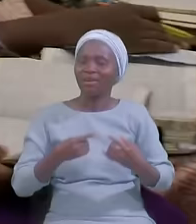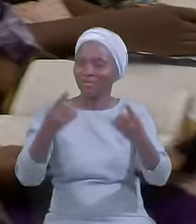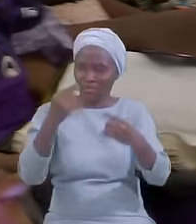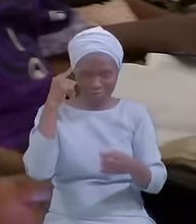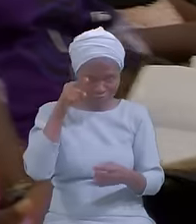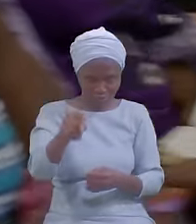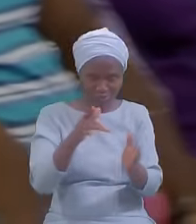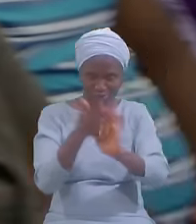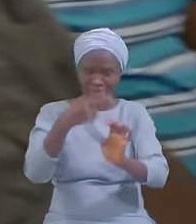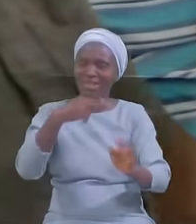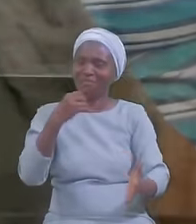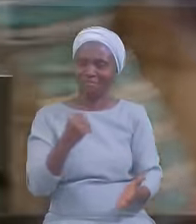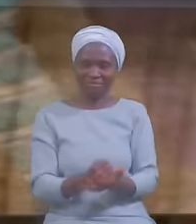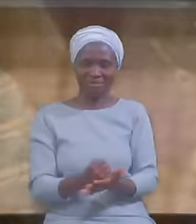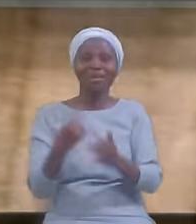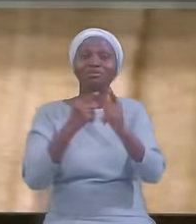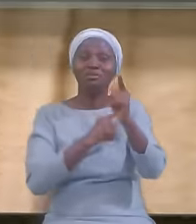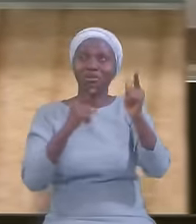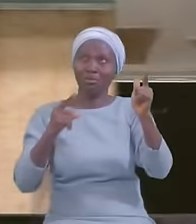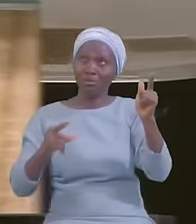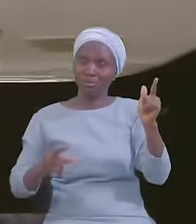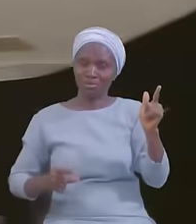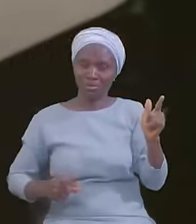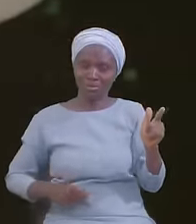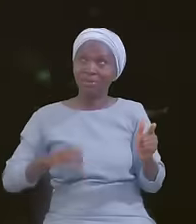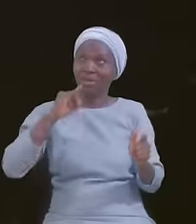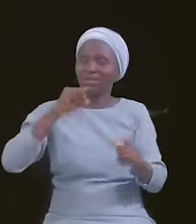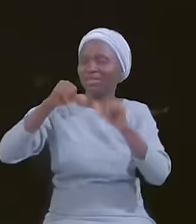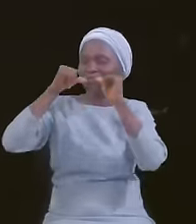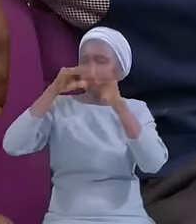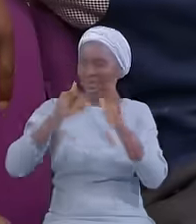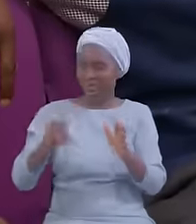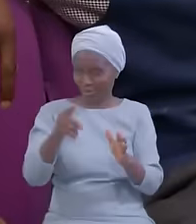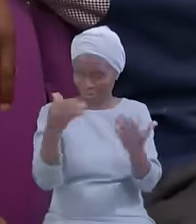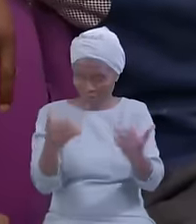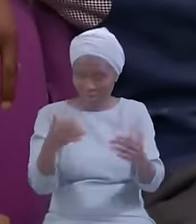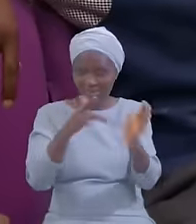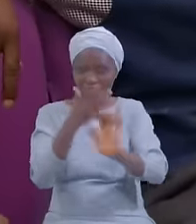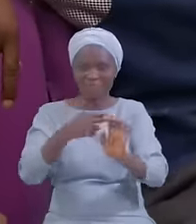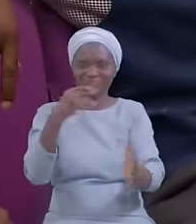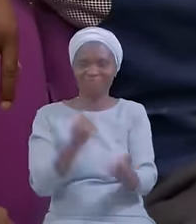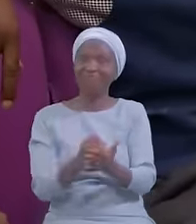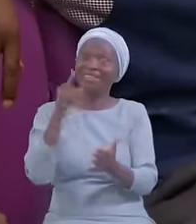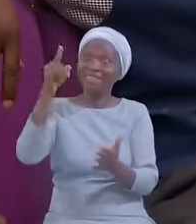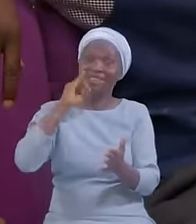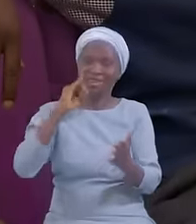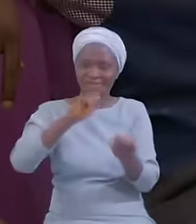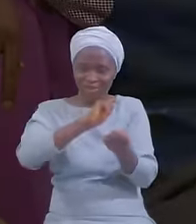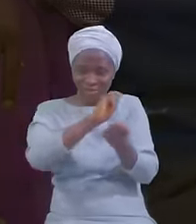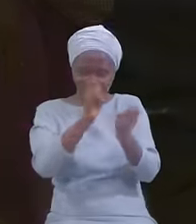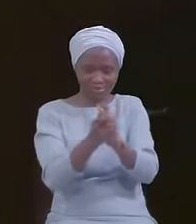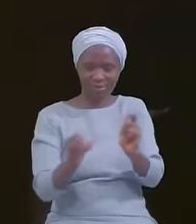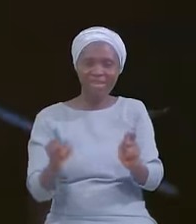you. The Lord is blessing you right now. He's turning